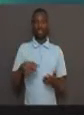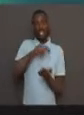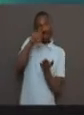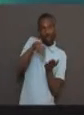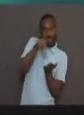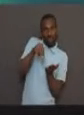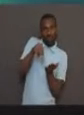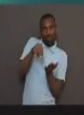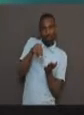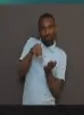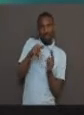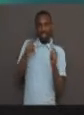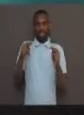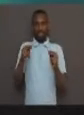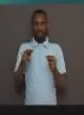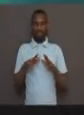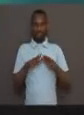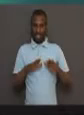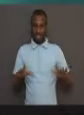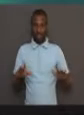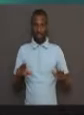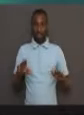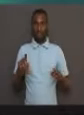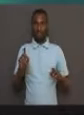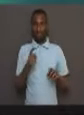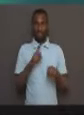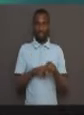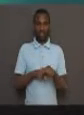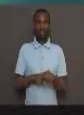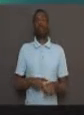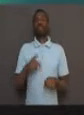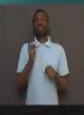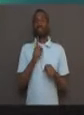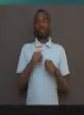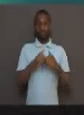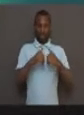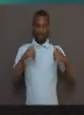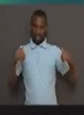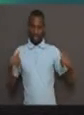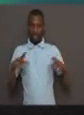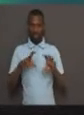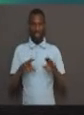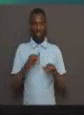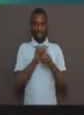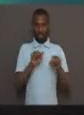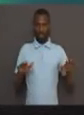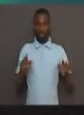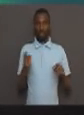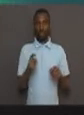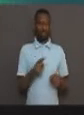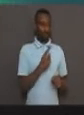nucleus becomes more stable by splitting into two or more